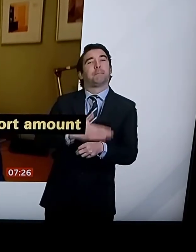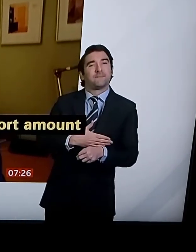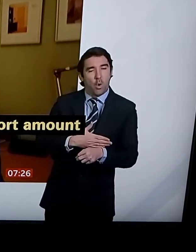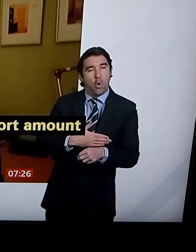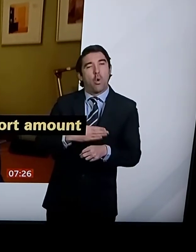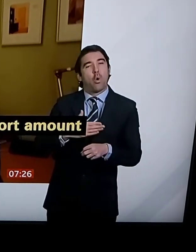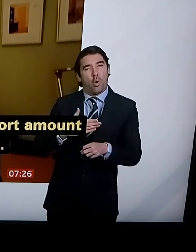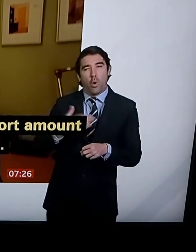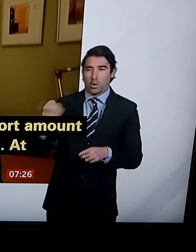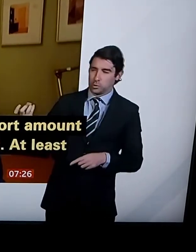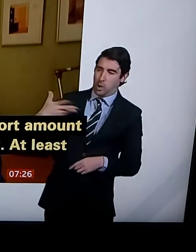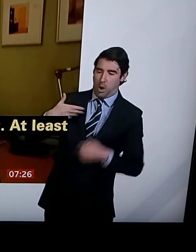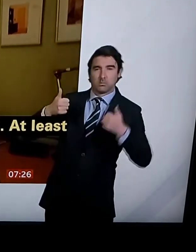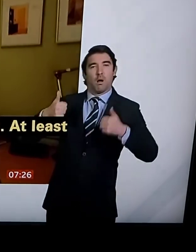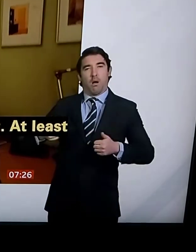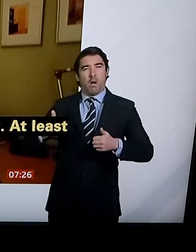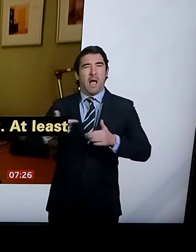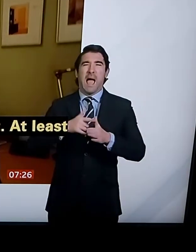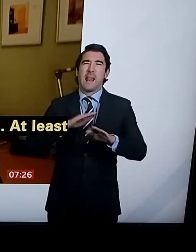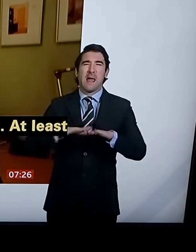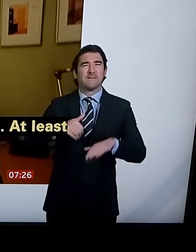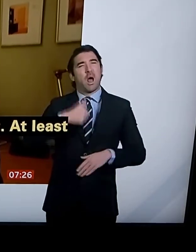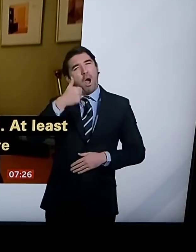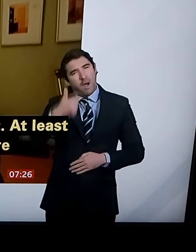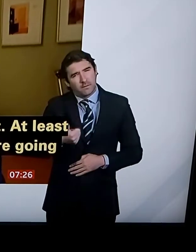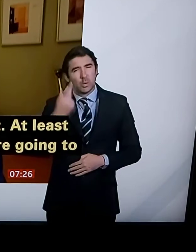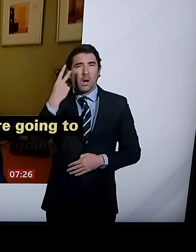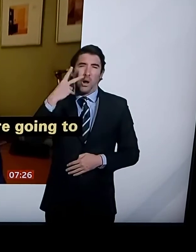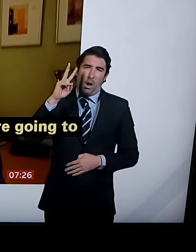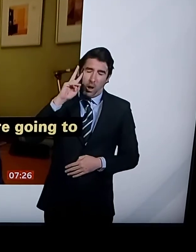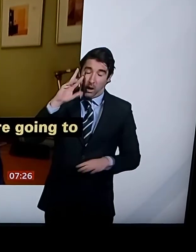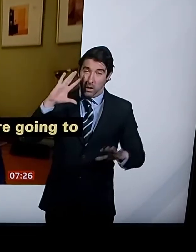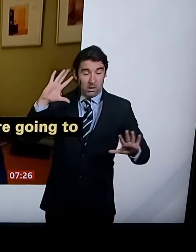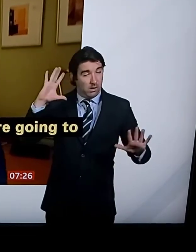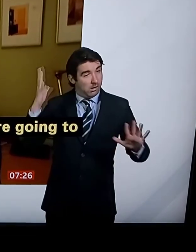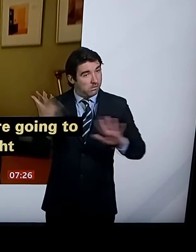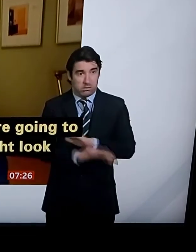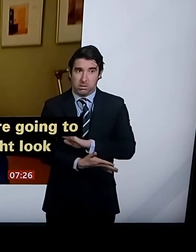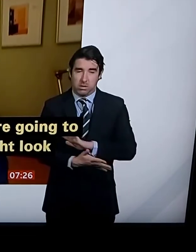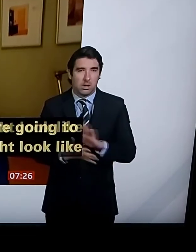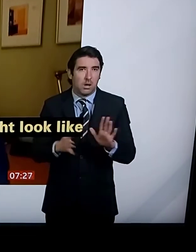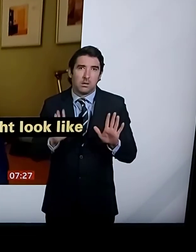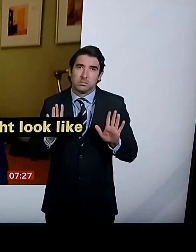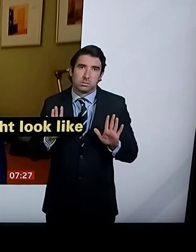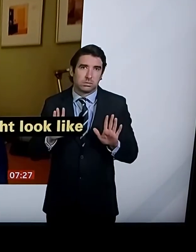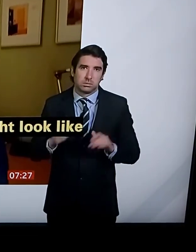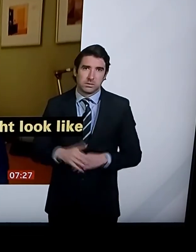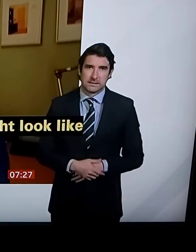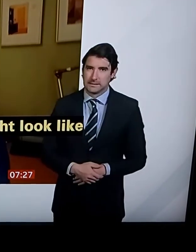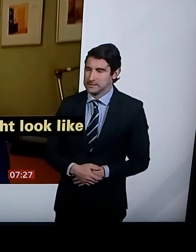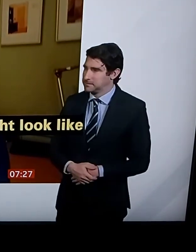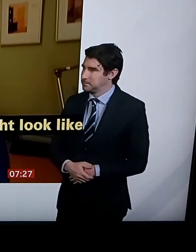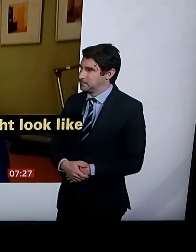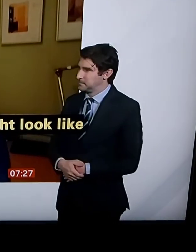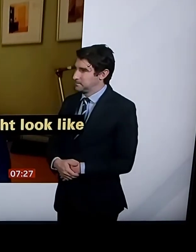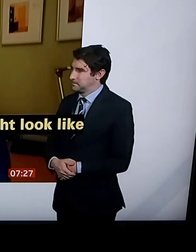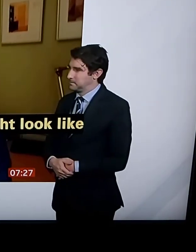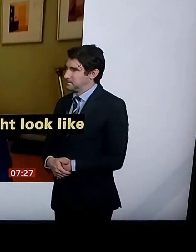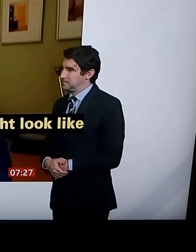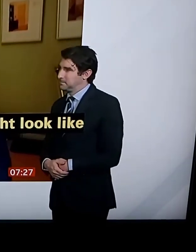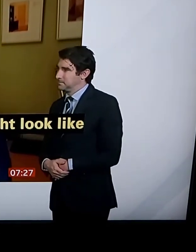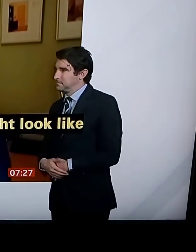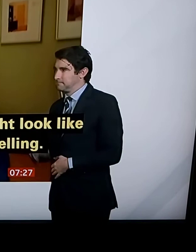people what that might look like, and we can do some modelling, and leaders like to be in charge of their own destinies. Geoff Barton, General Secretary of the Association of